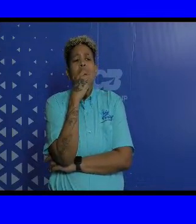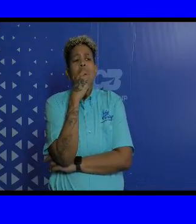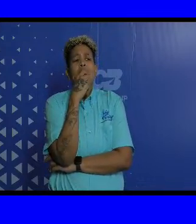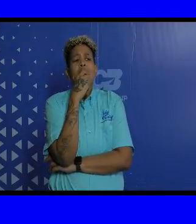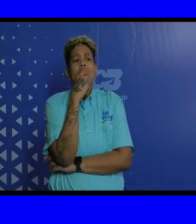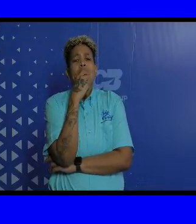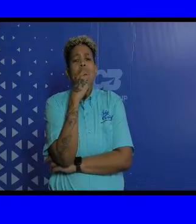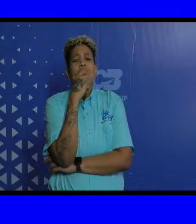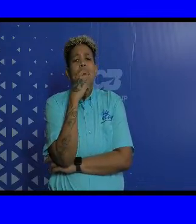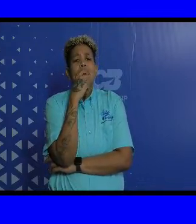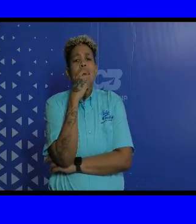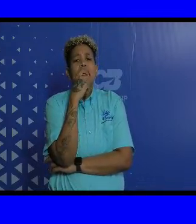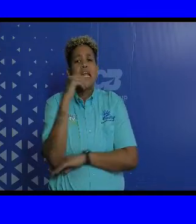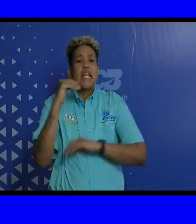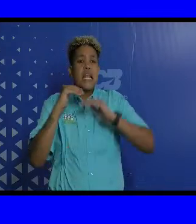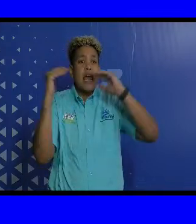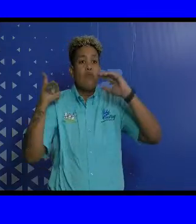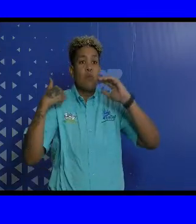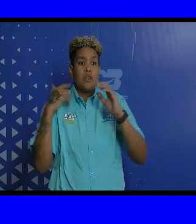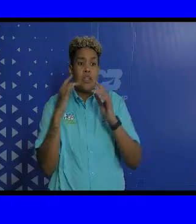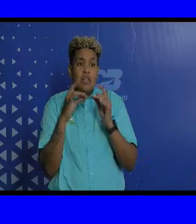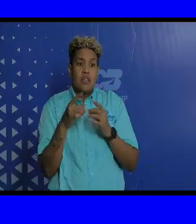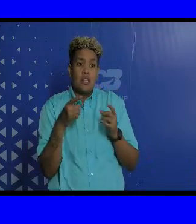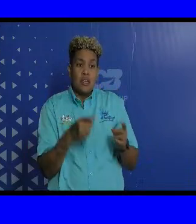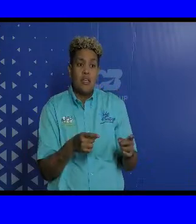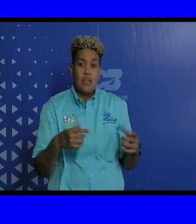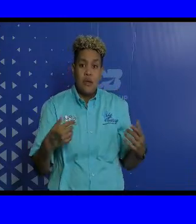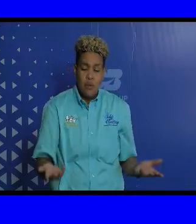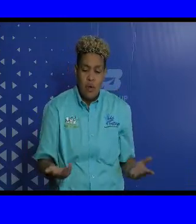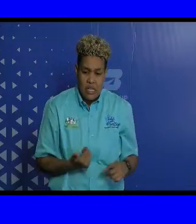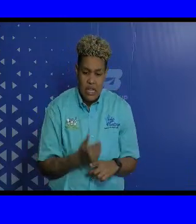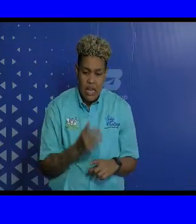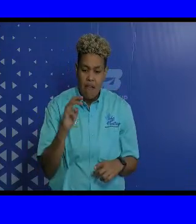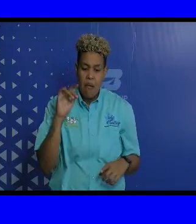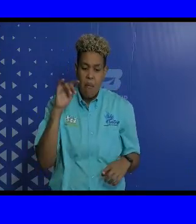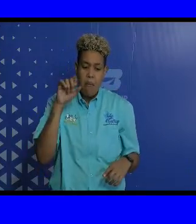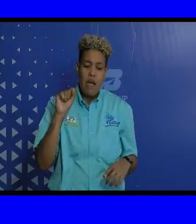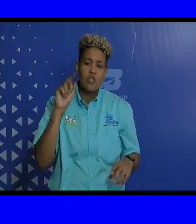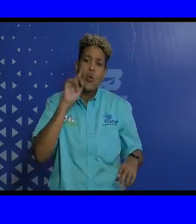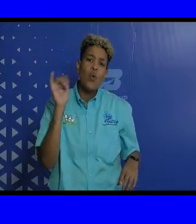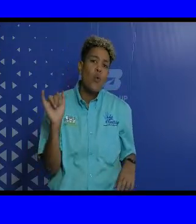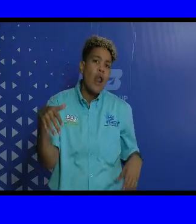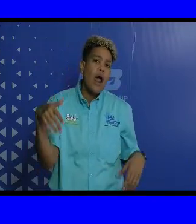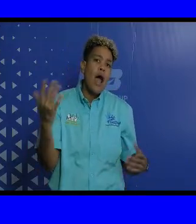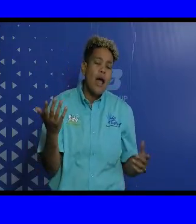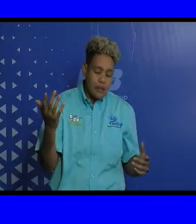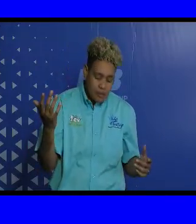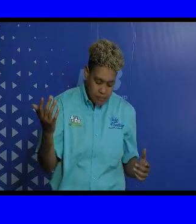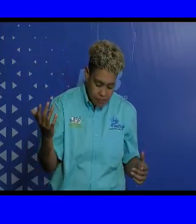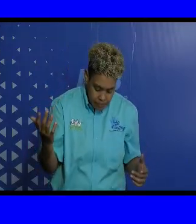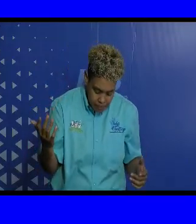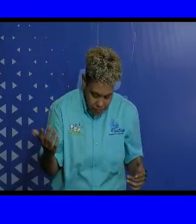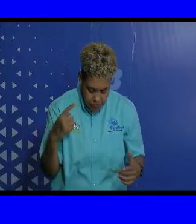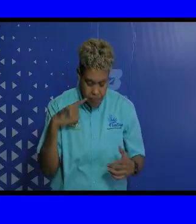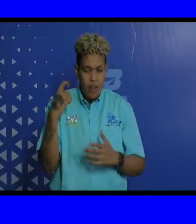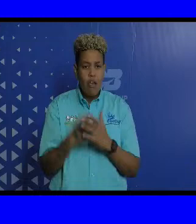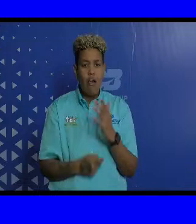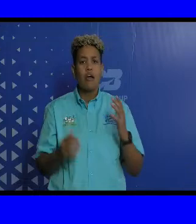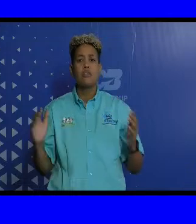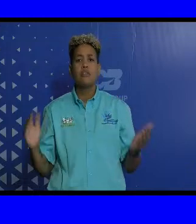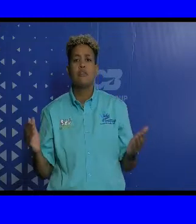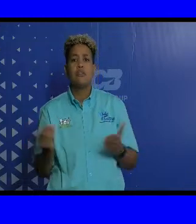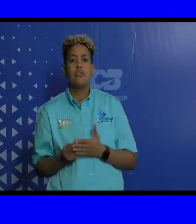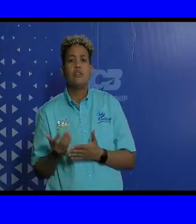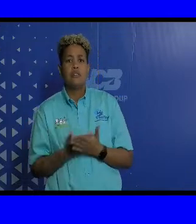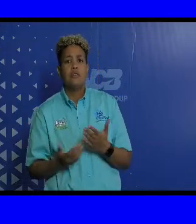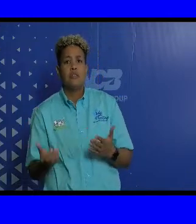the level we're talking here, the metrics look like a cost-income ratio. So they